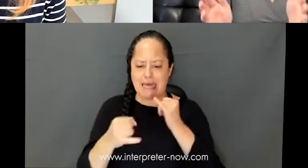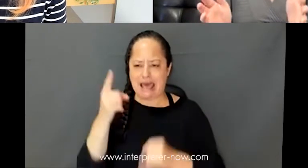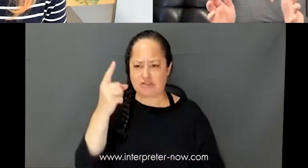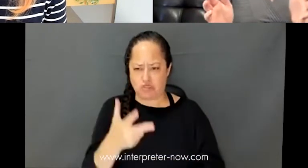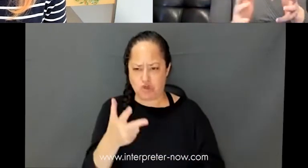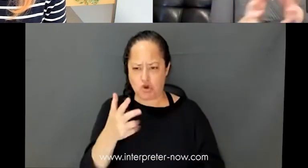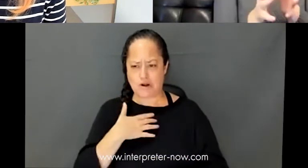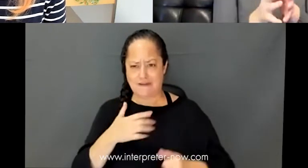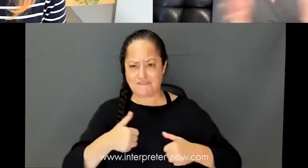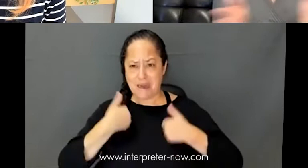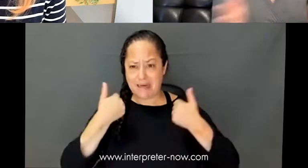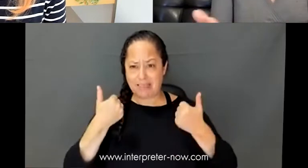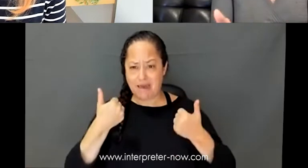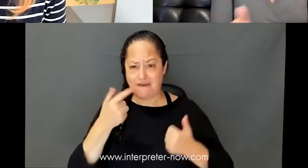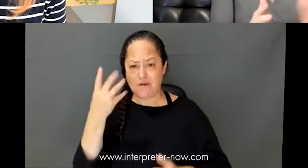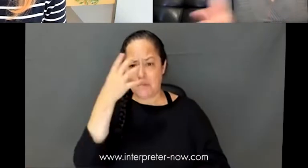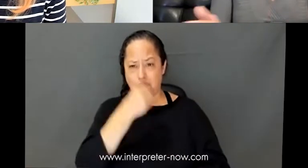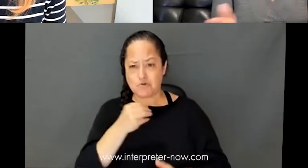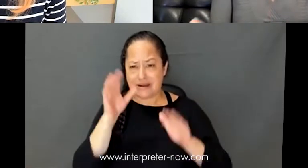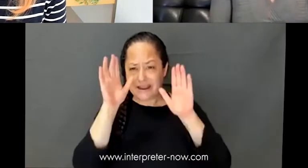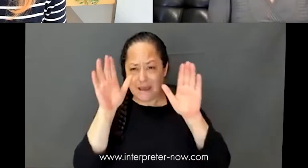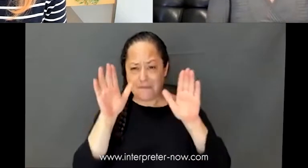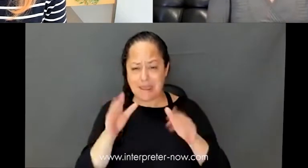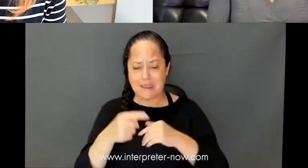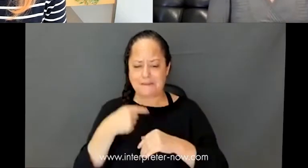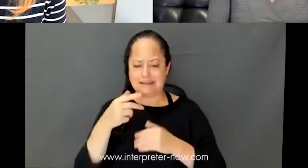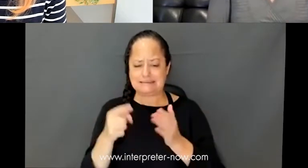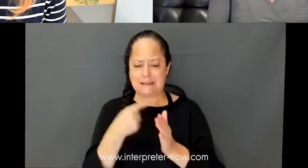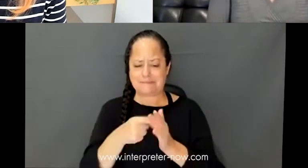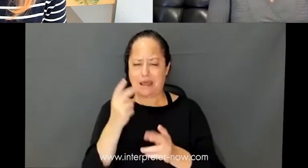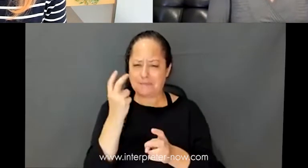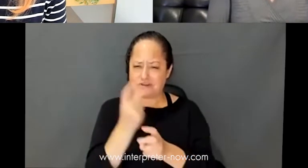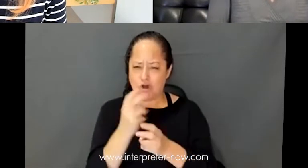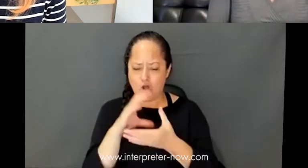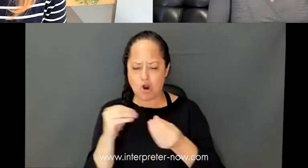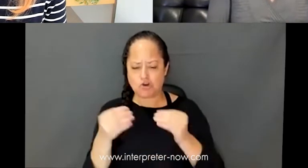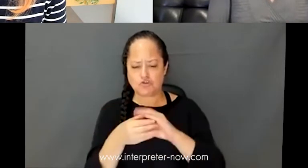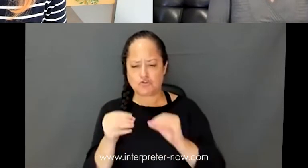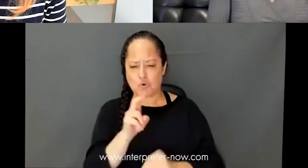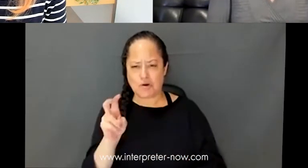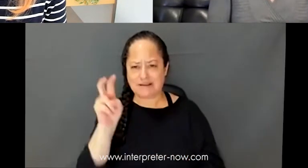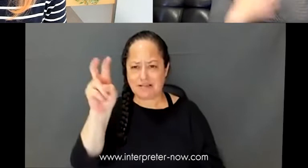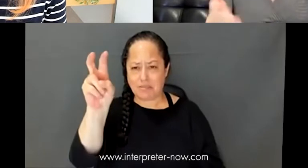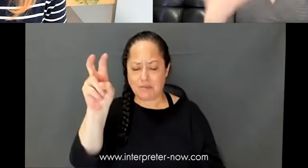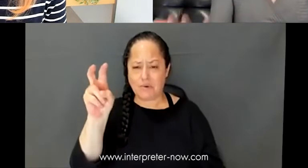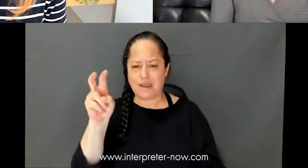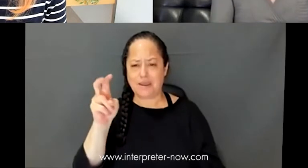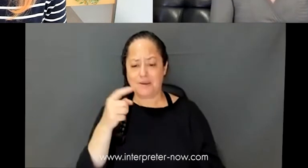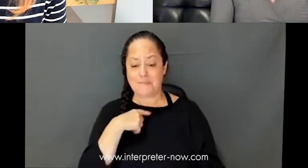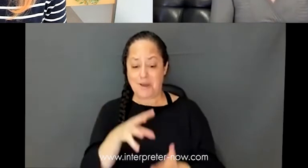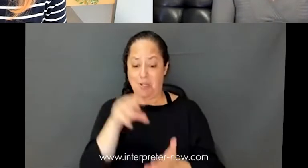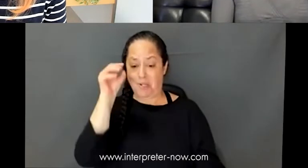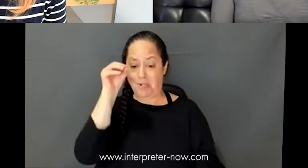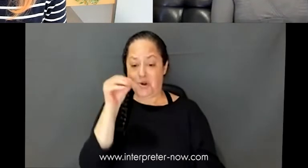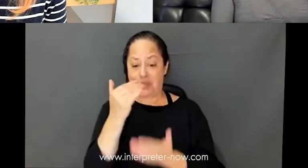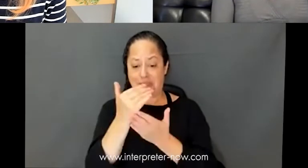There are some pretty amazing and sometimes hard stories along the way. But when I learned that lesson, that